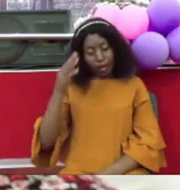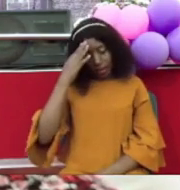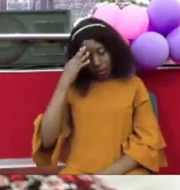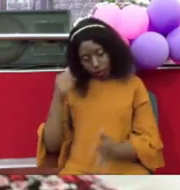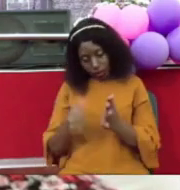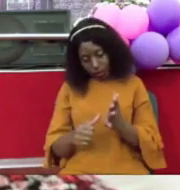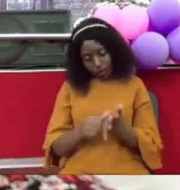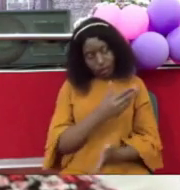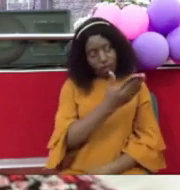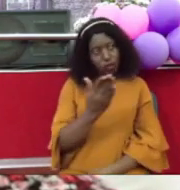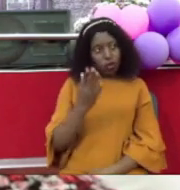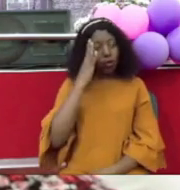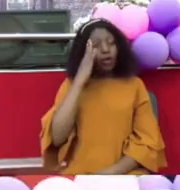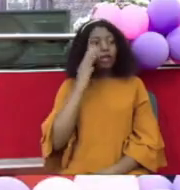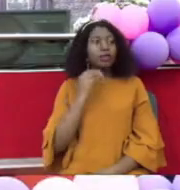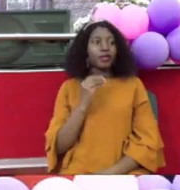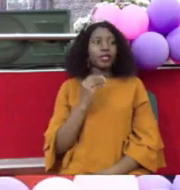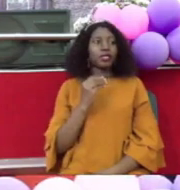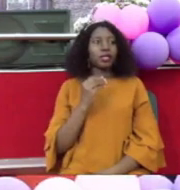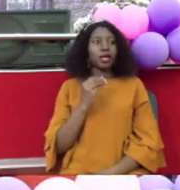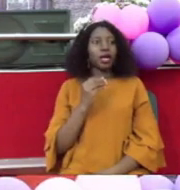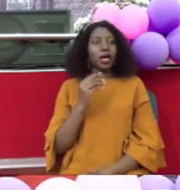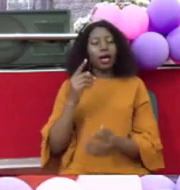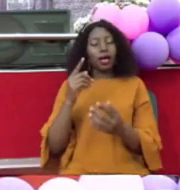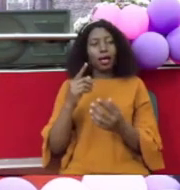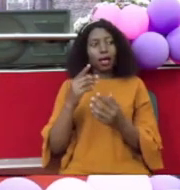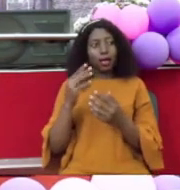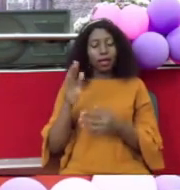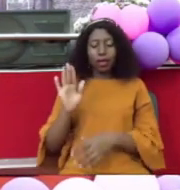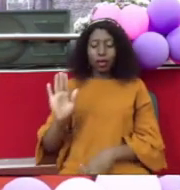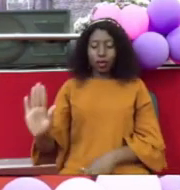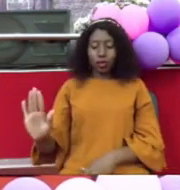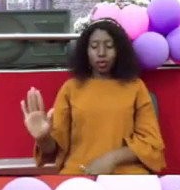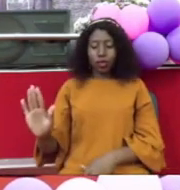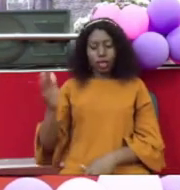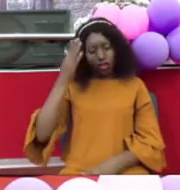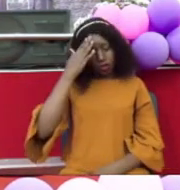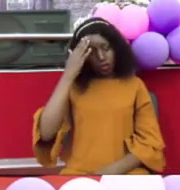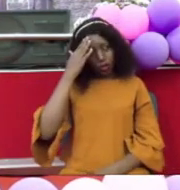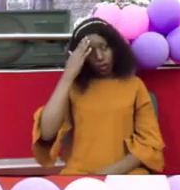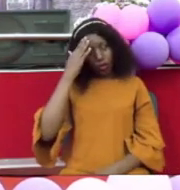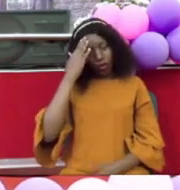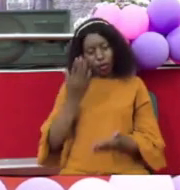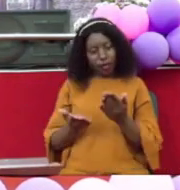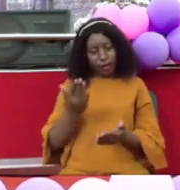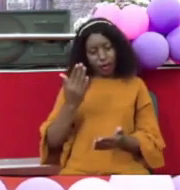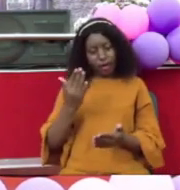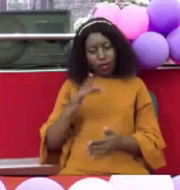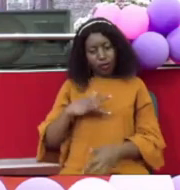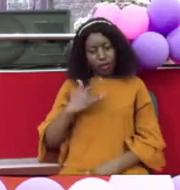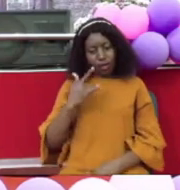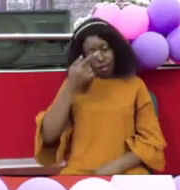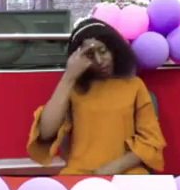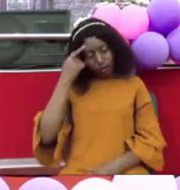unapitia. Then those ones which you know is because of your lack of knowledge. Ile ambayo unaona hii ni sababu sina ujuzi ama sina maarifa fulani.